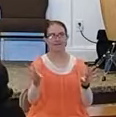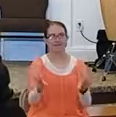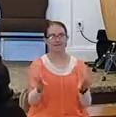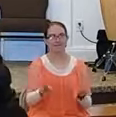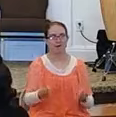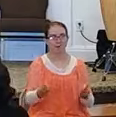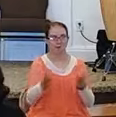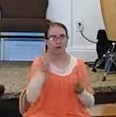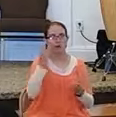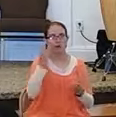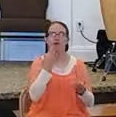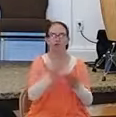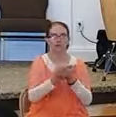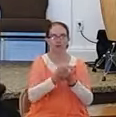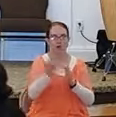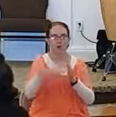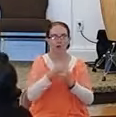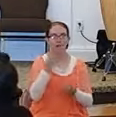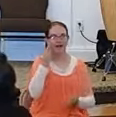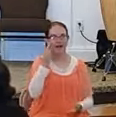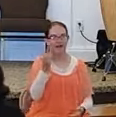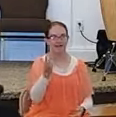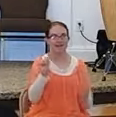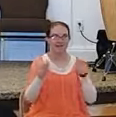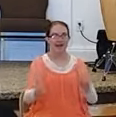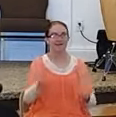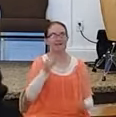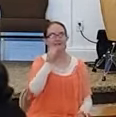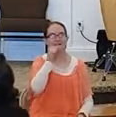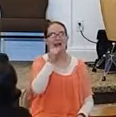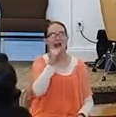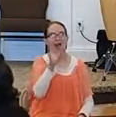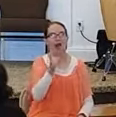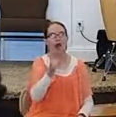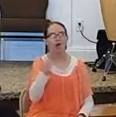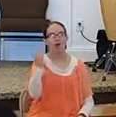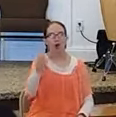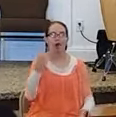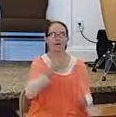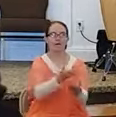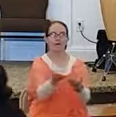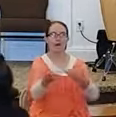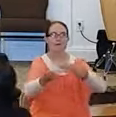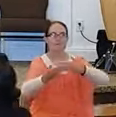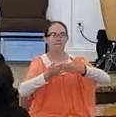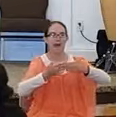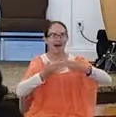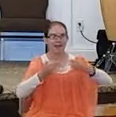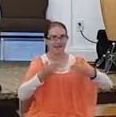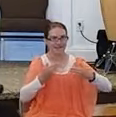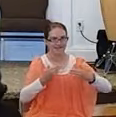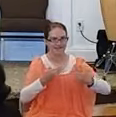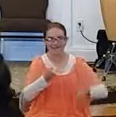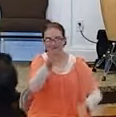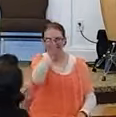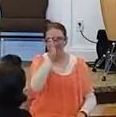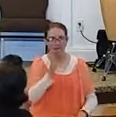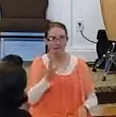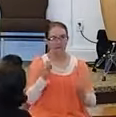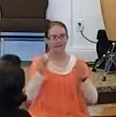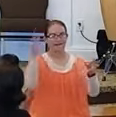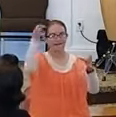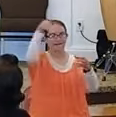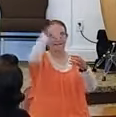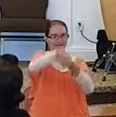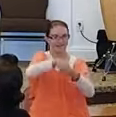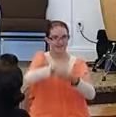They want to look good in everybody's eyes, but can I tell you, the only thing that really matters is if God brings the